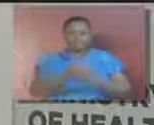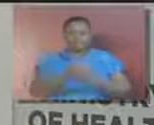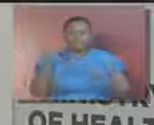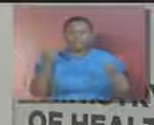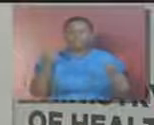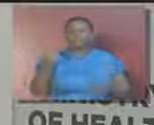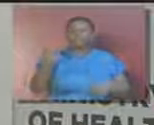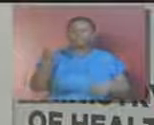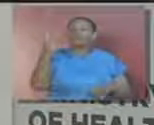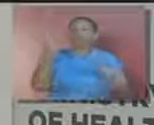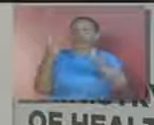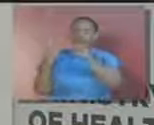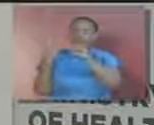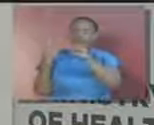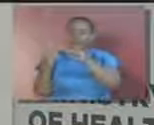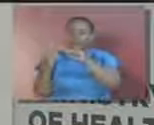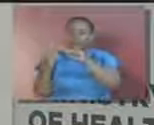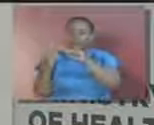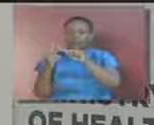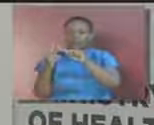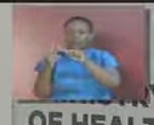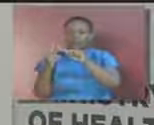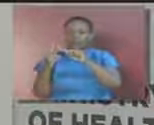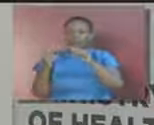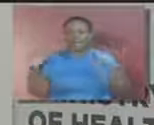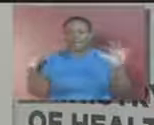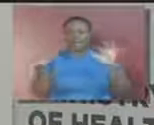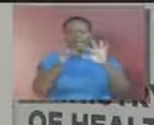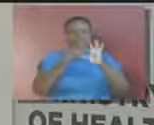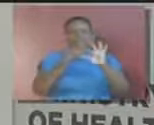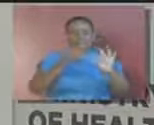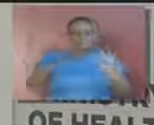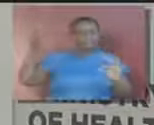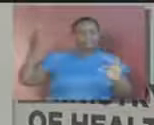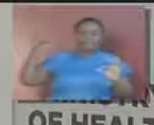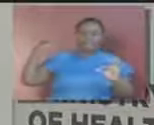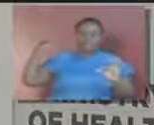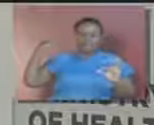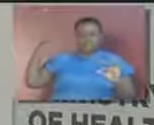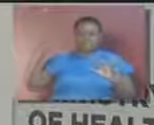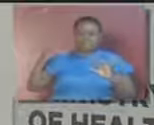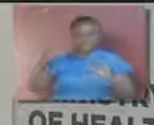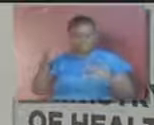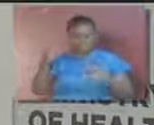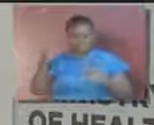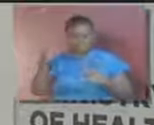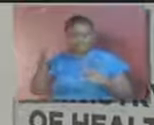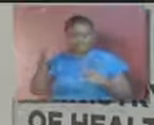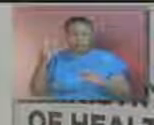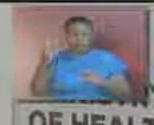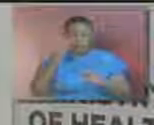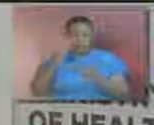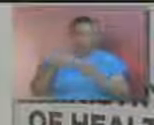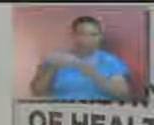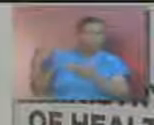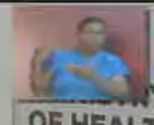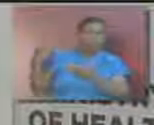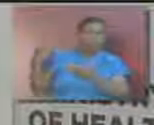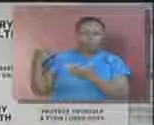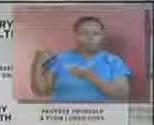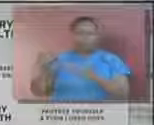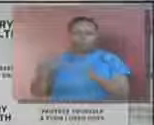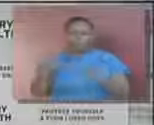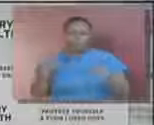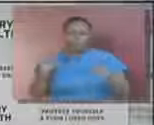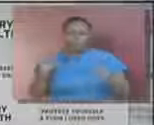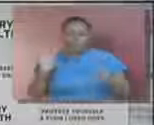previous P1 variants. So those would have been contacts that were positive as well, and then we send those onward for sampling. So that's a sample size.